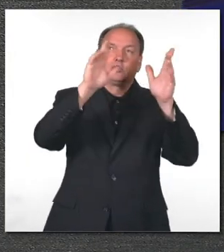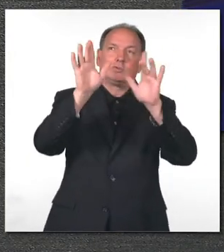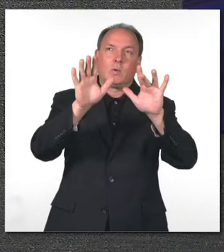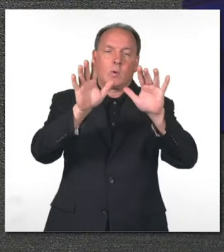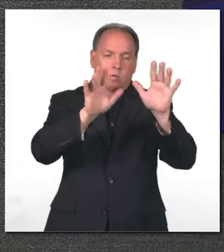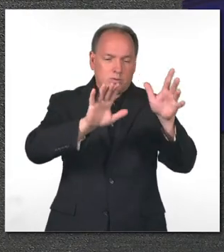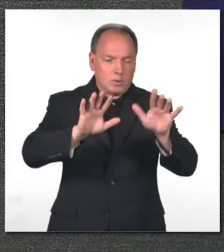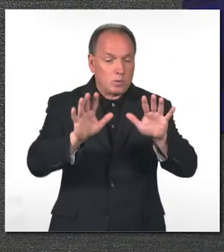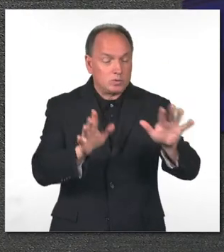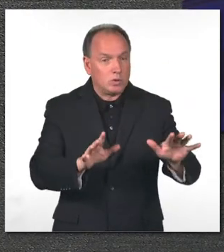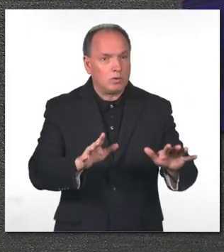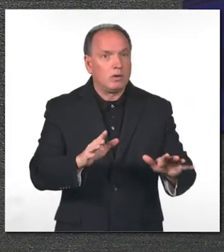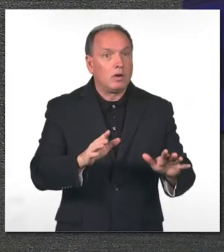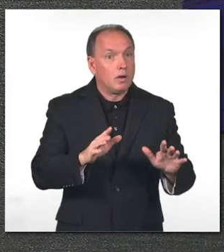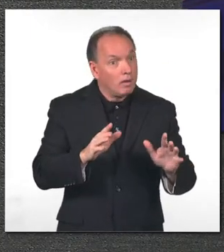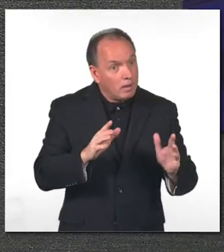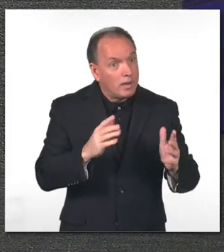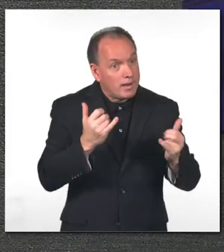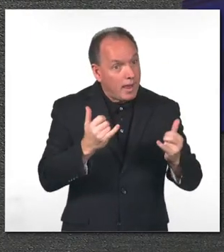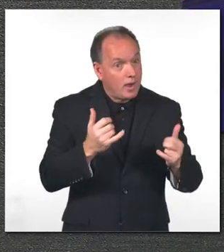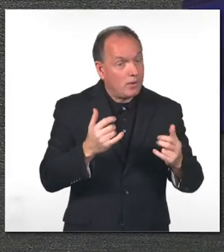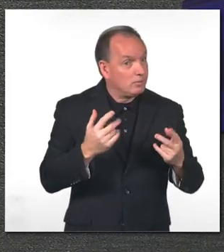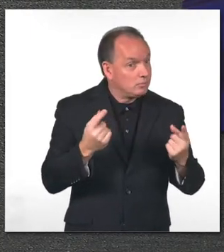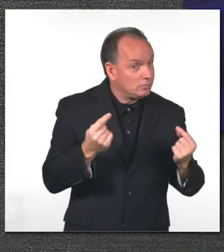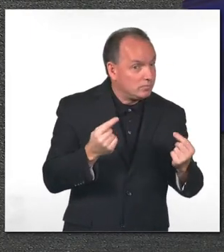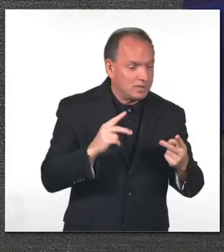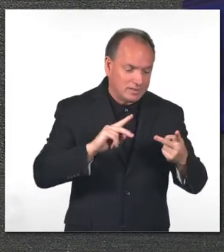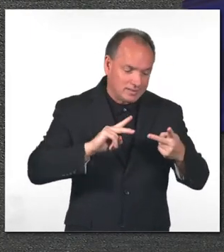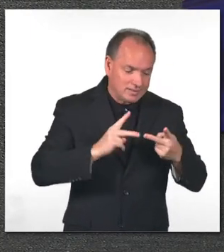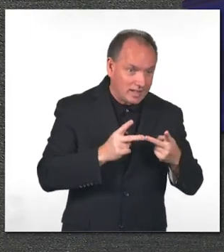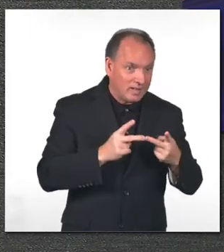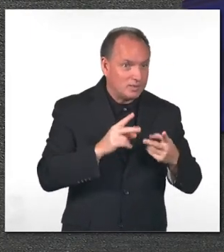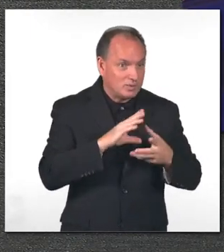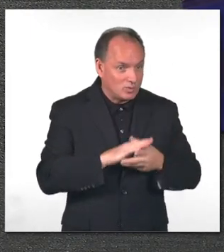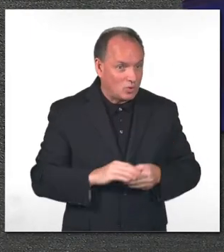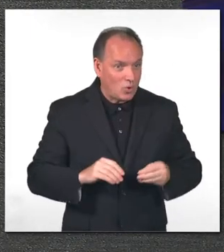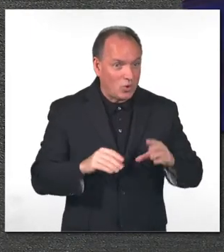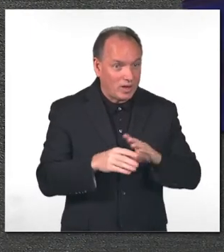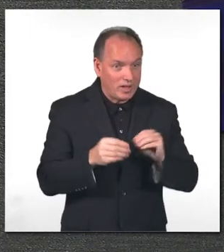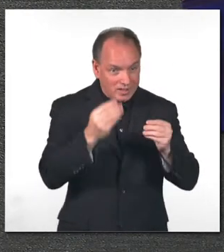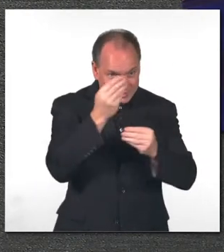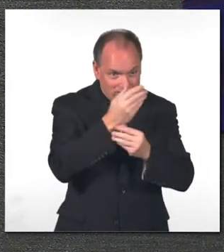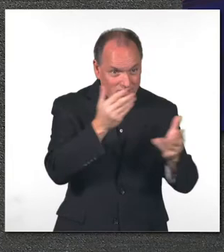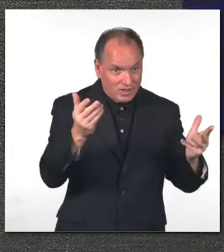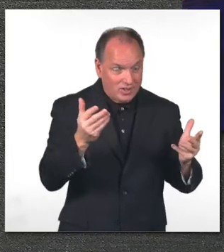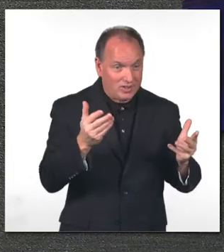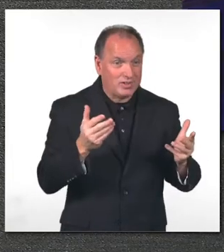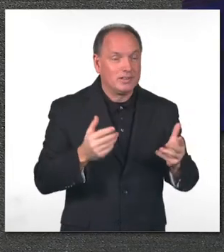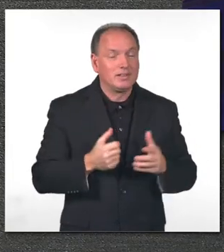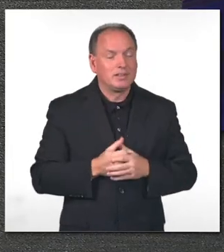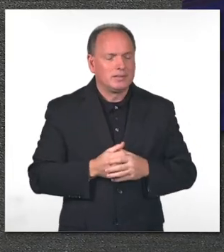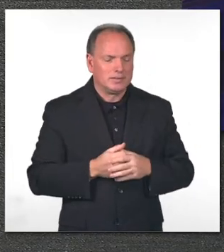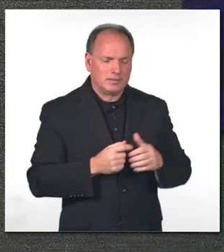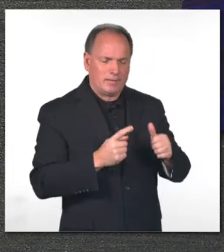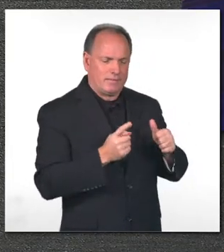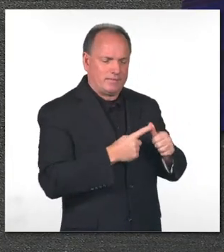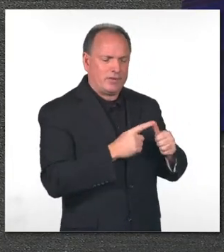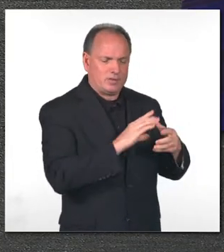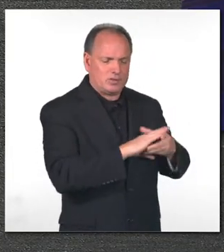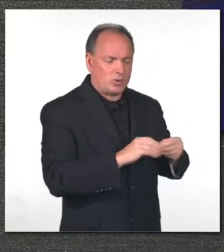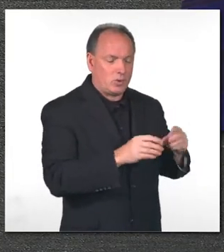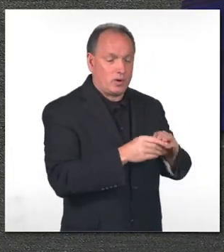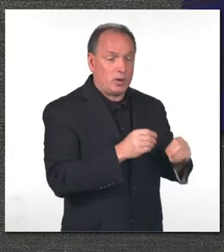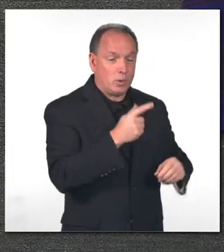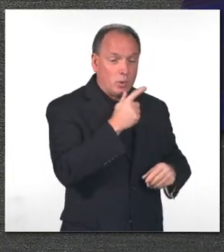And I loved it so much. I'd like to share another story with you. In Snow, Snow, Snow, the main character was a puppy.